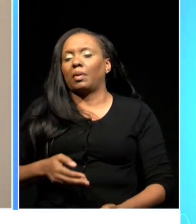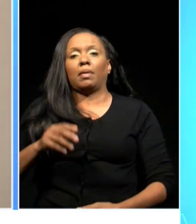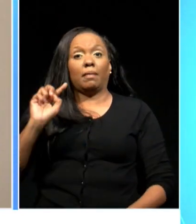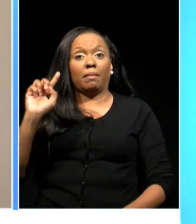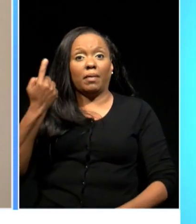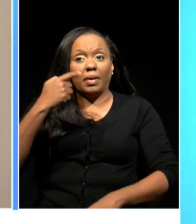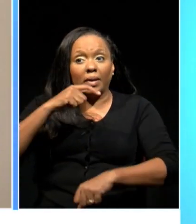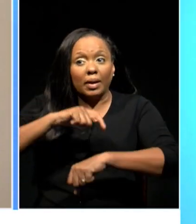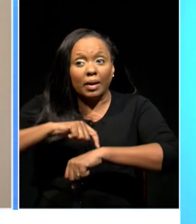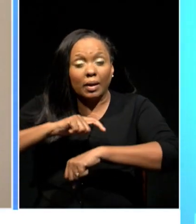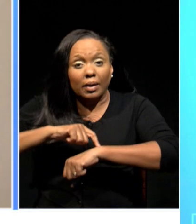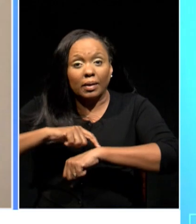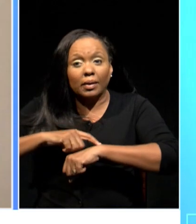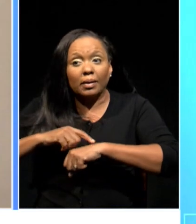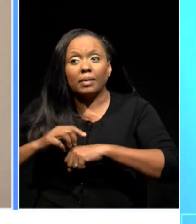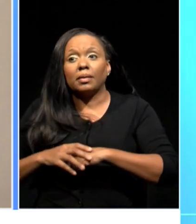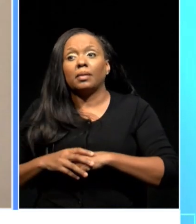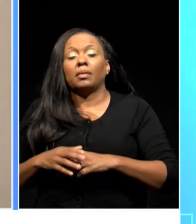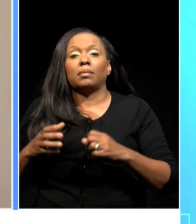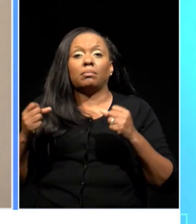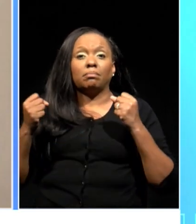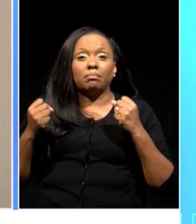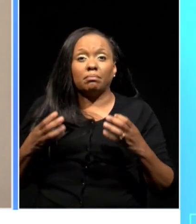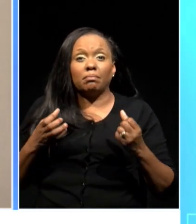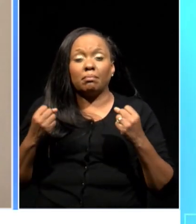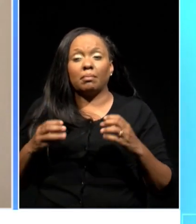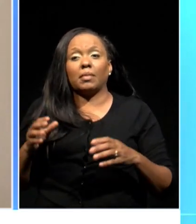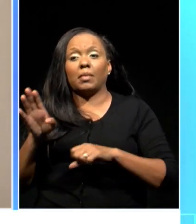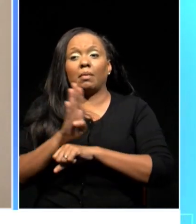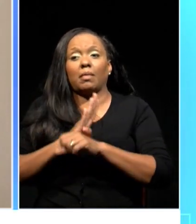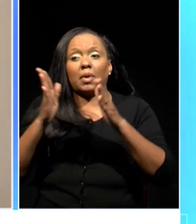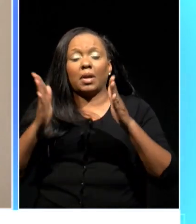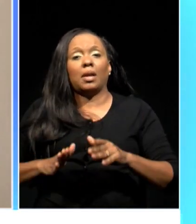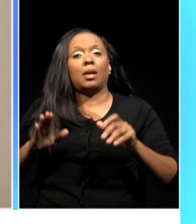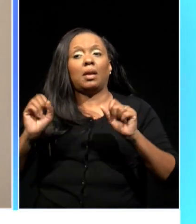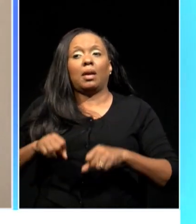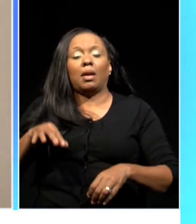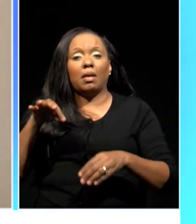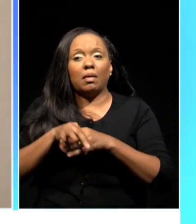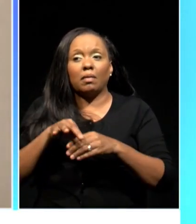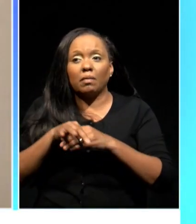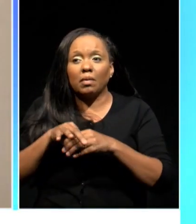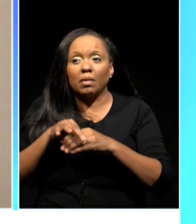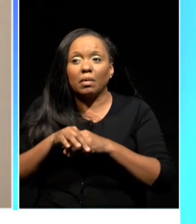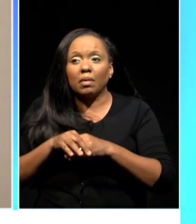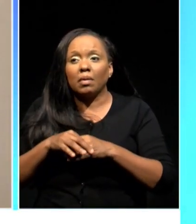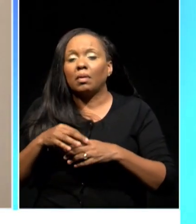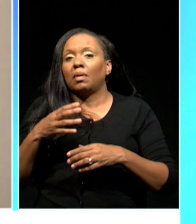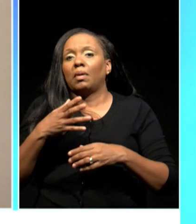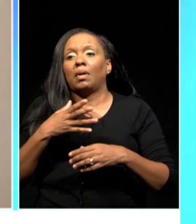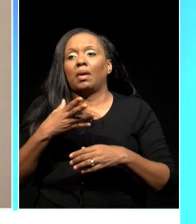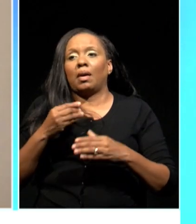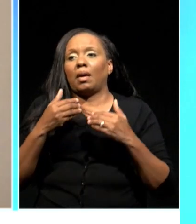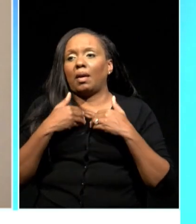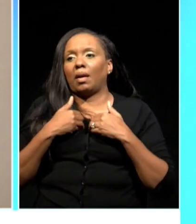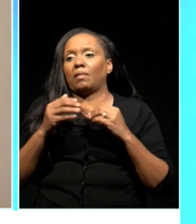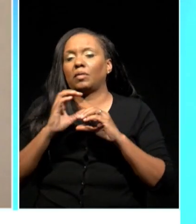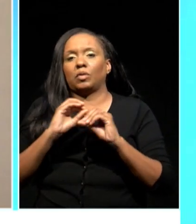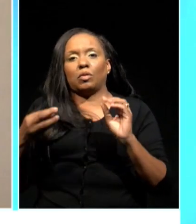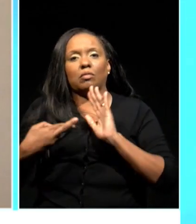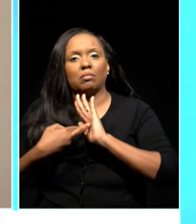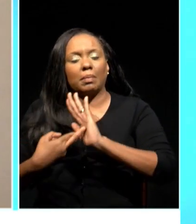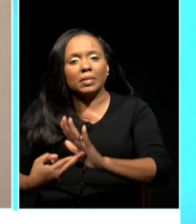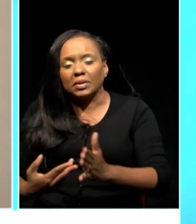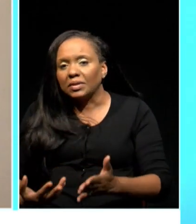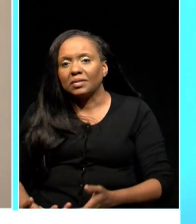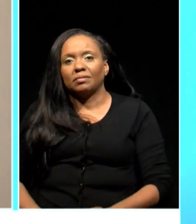that it can occur where thousands of Barbadians can vote for a political party and have no representation. That is a crisis of democracy, and that is